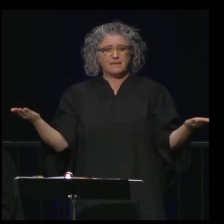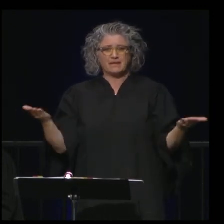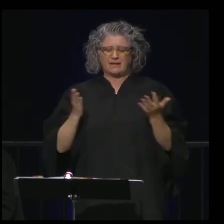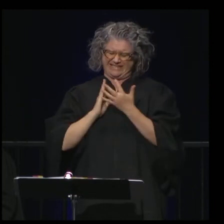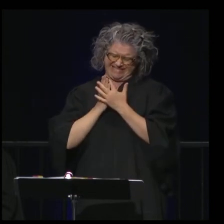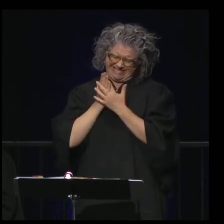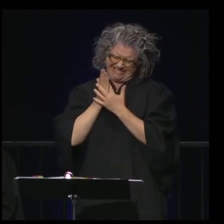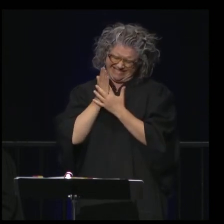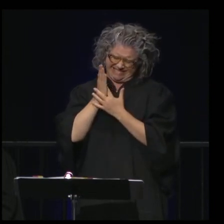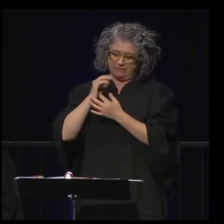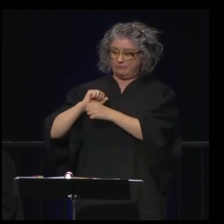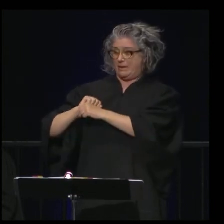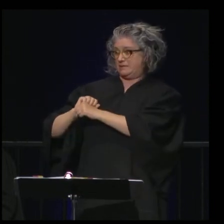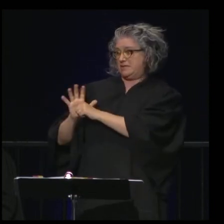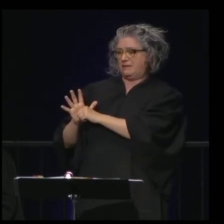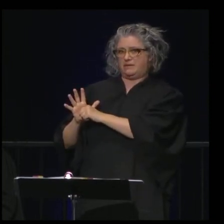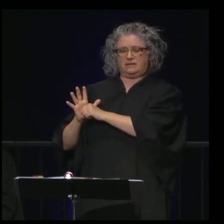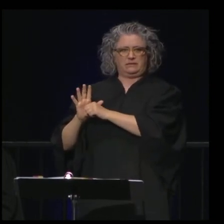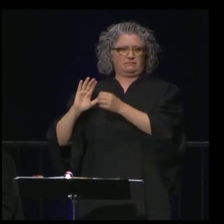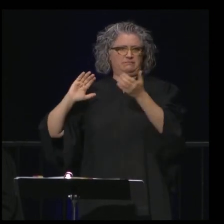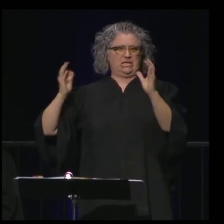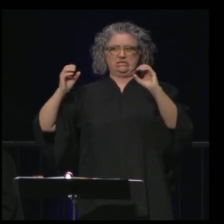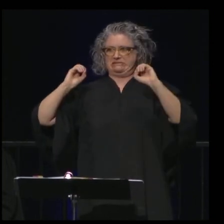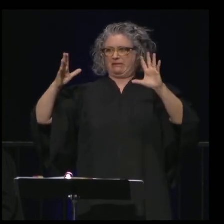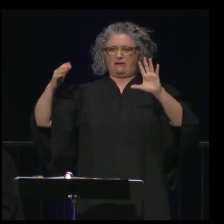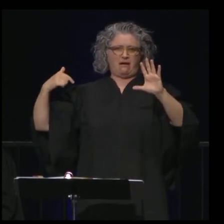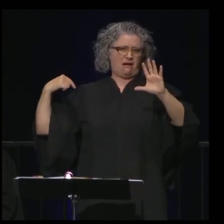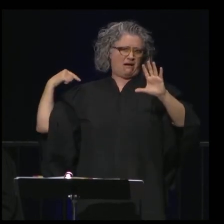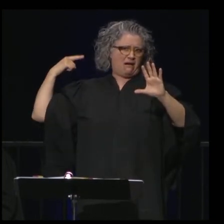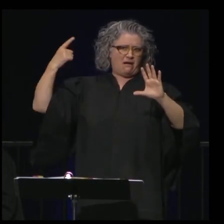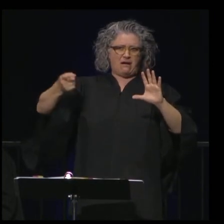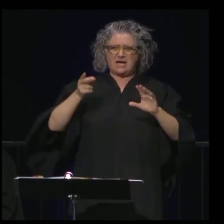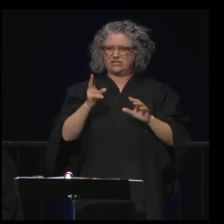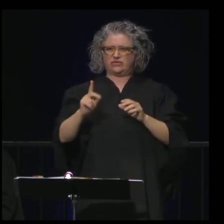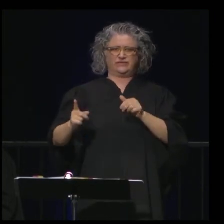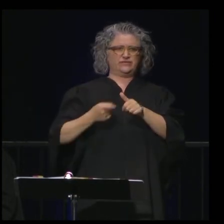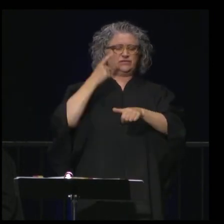crucible unlike any other in this university's history.